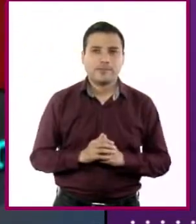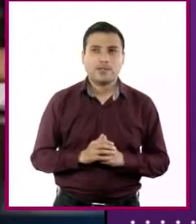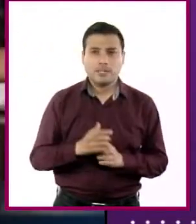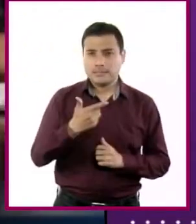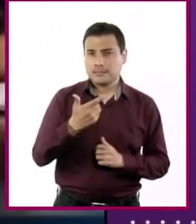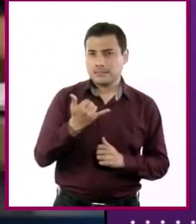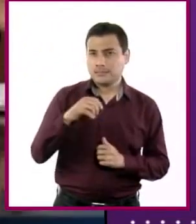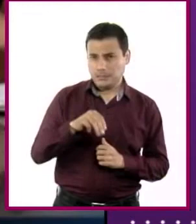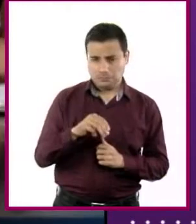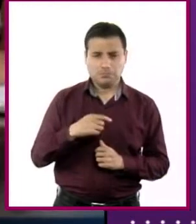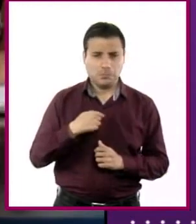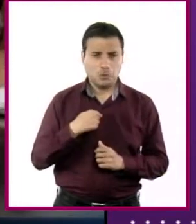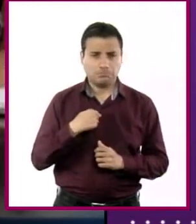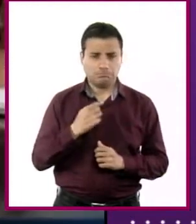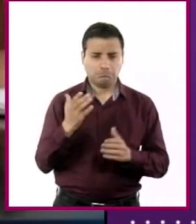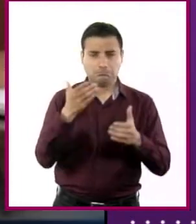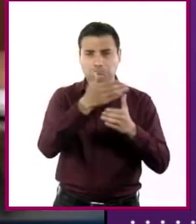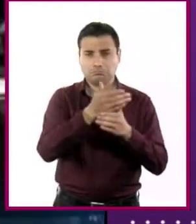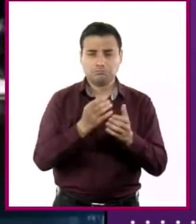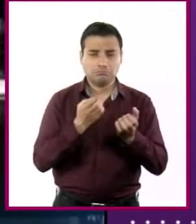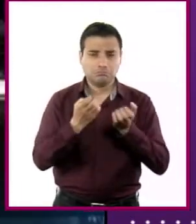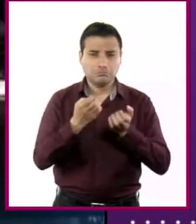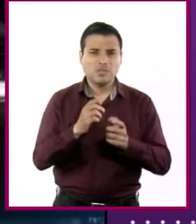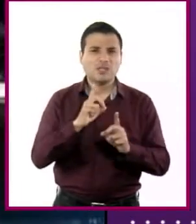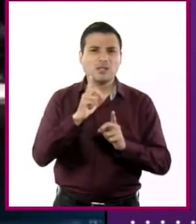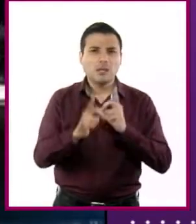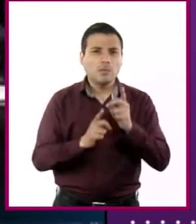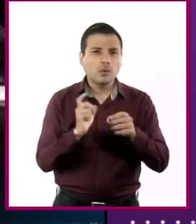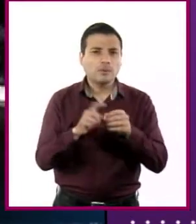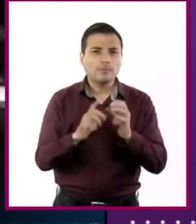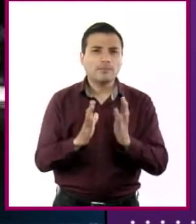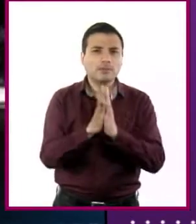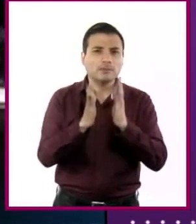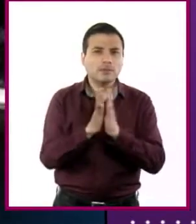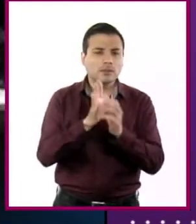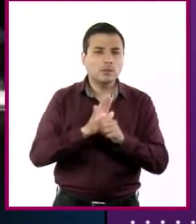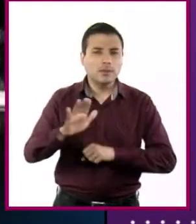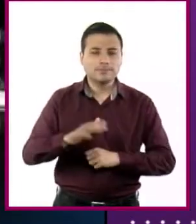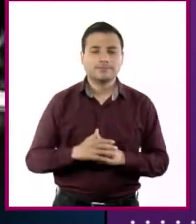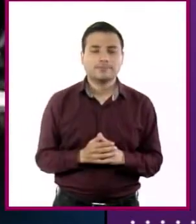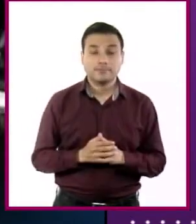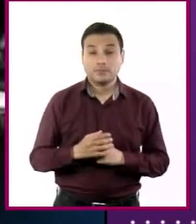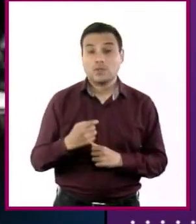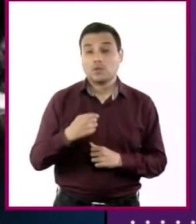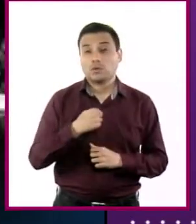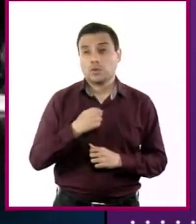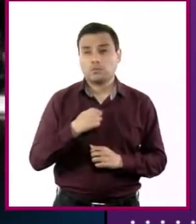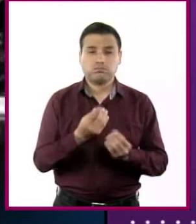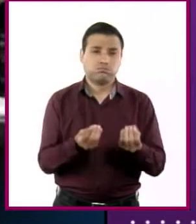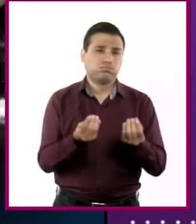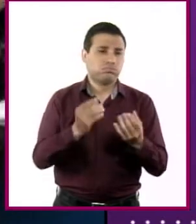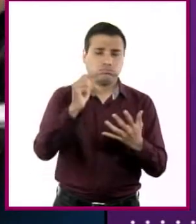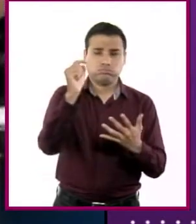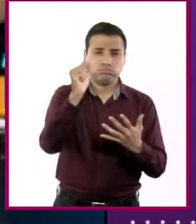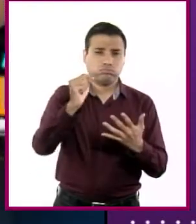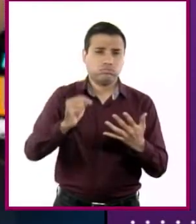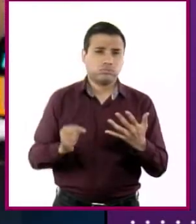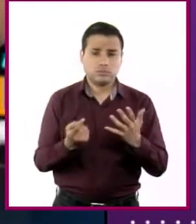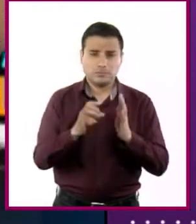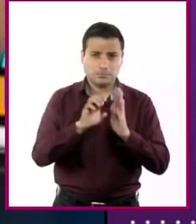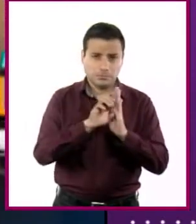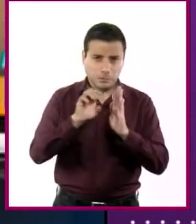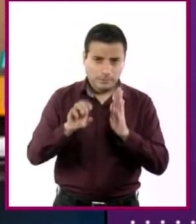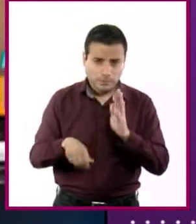gym. What sports do you practice? Well, I practice many sports. For